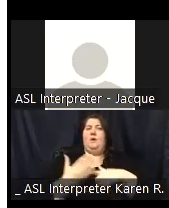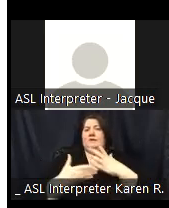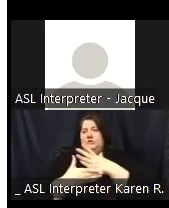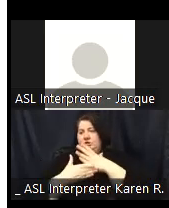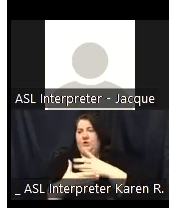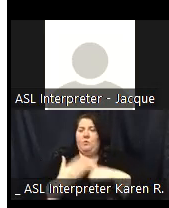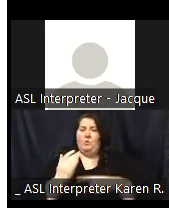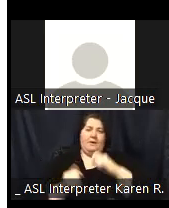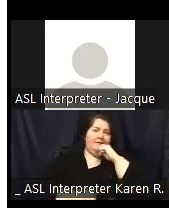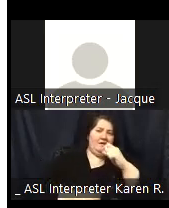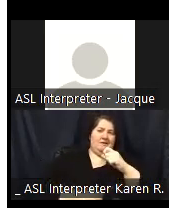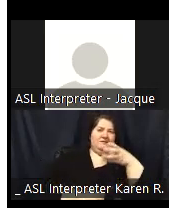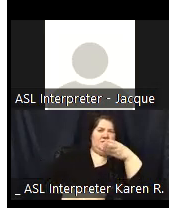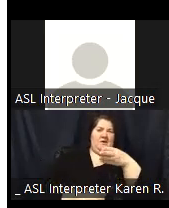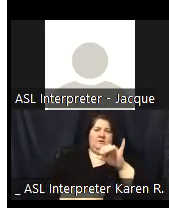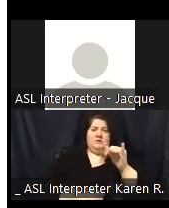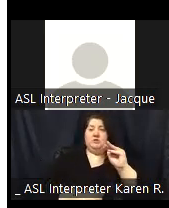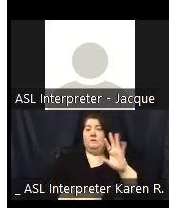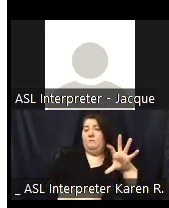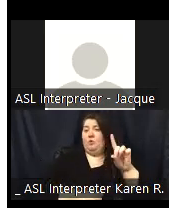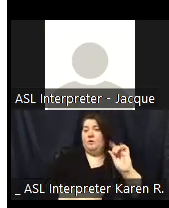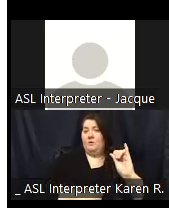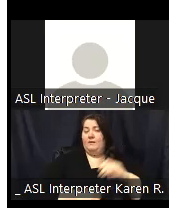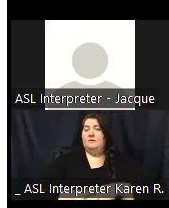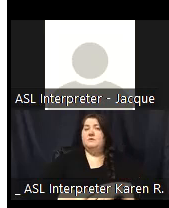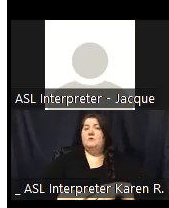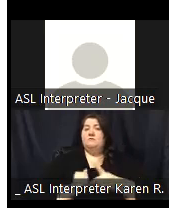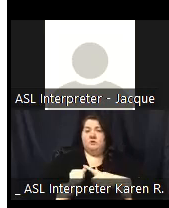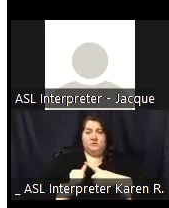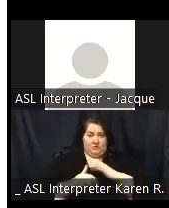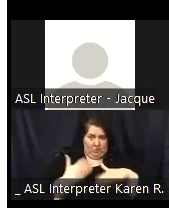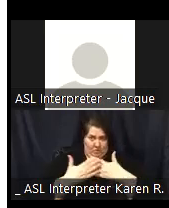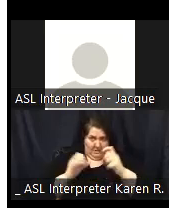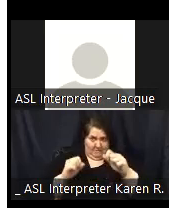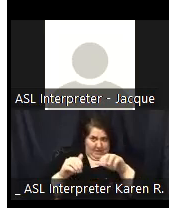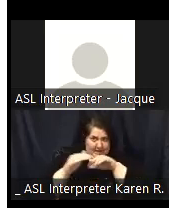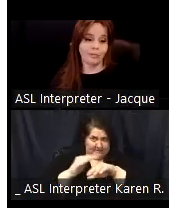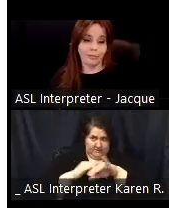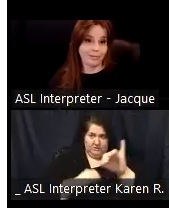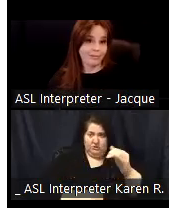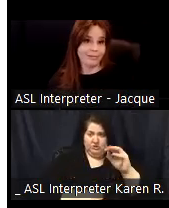share is in the Jamboard as well. So first, I'll just make sure that everyone's able to access it.